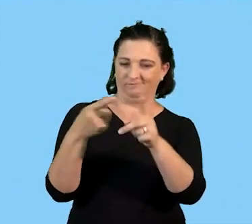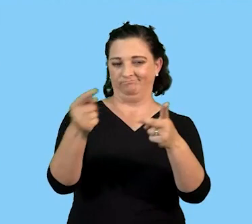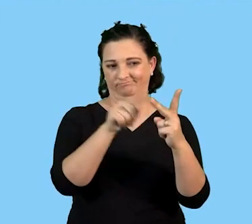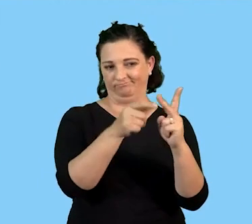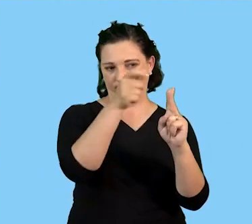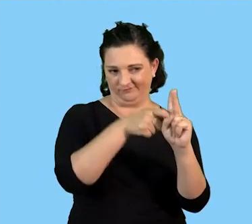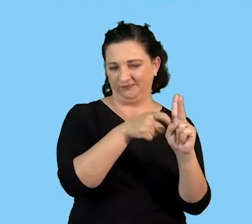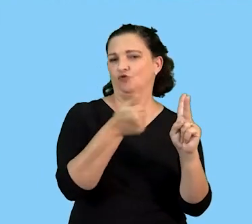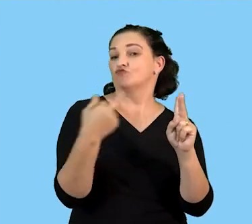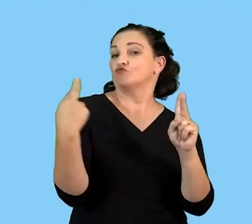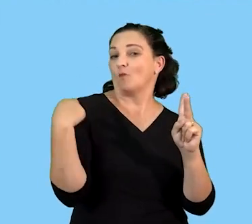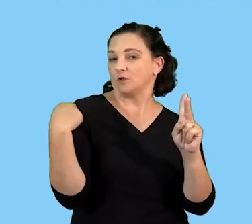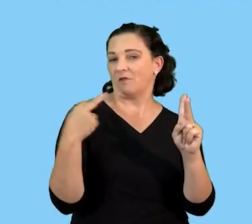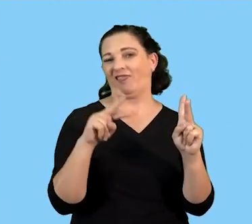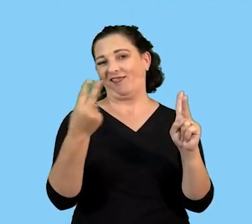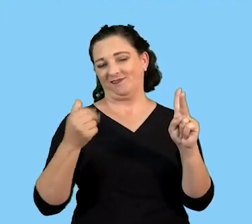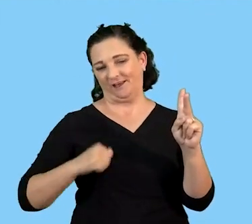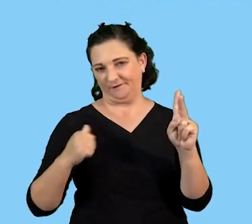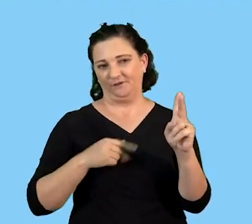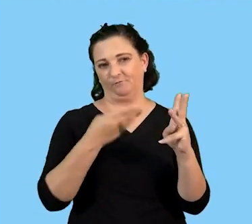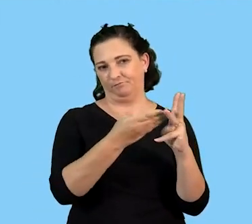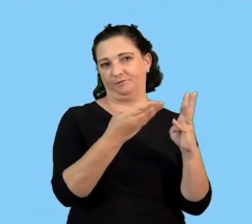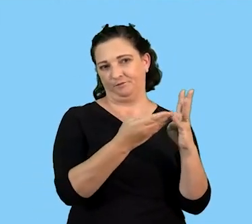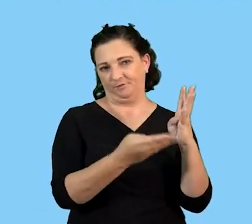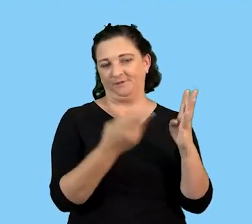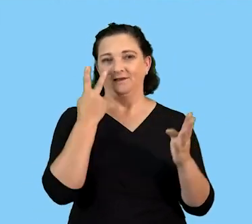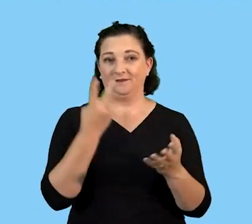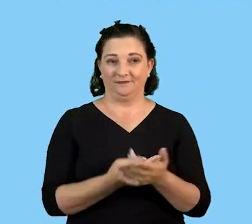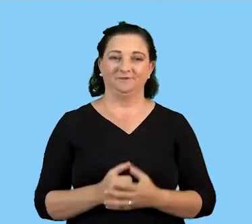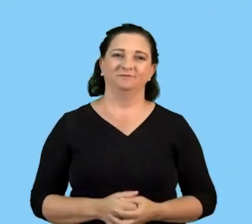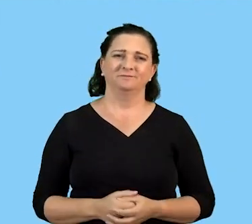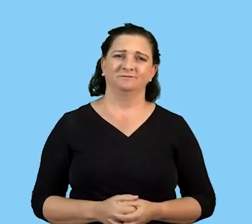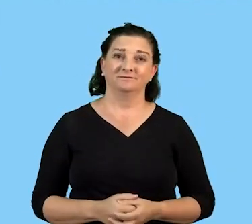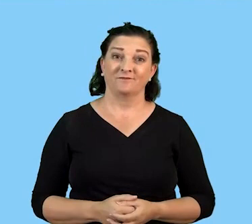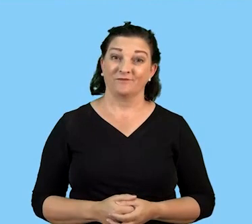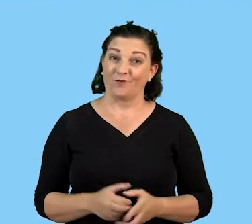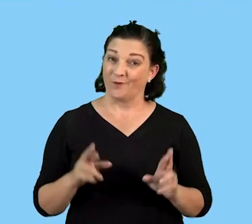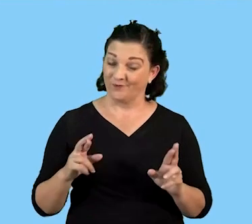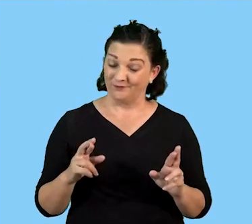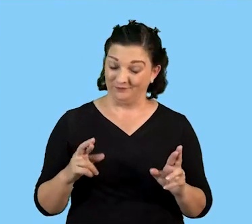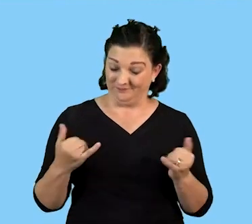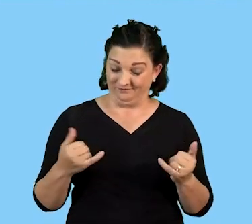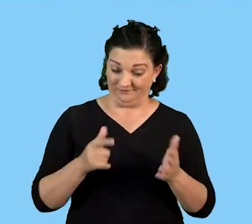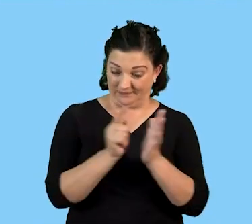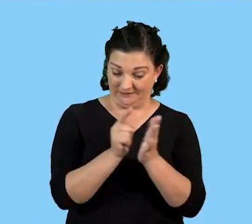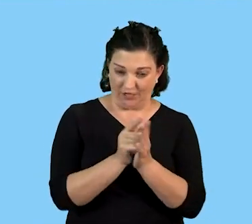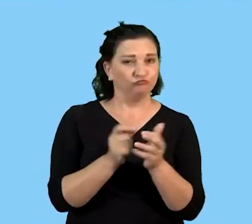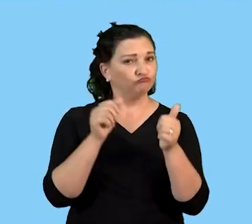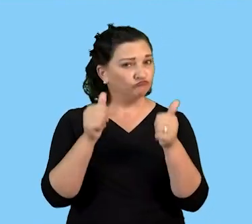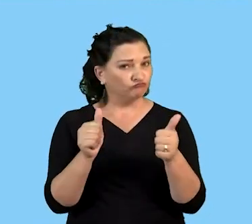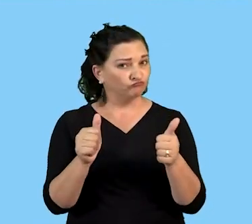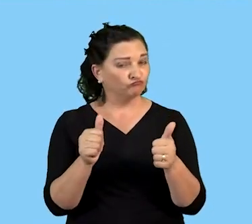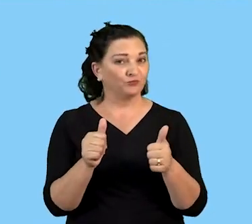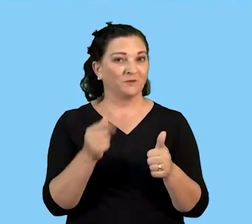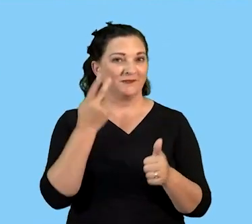also responsible for another activity. So I hope that today's lesson was fruitful